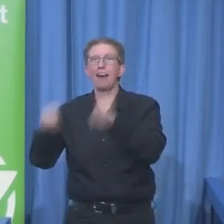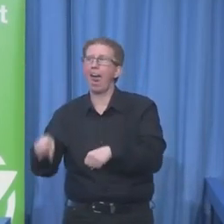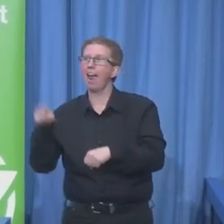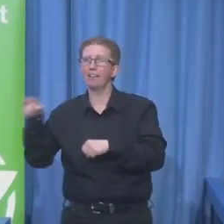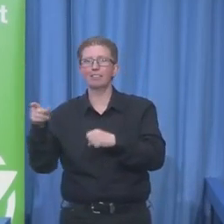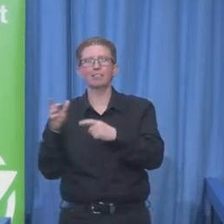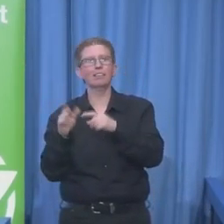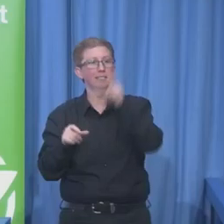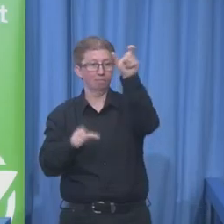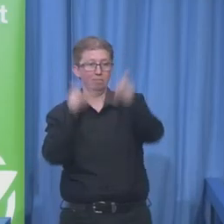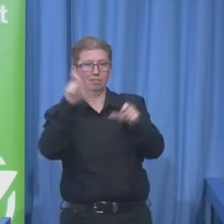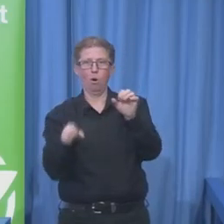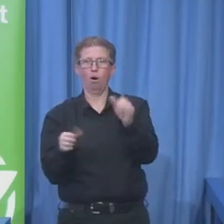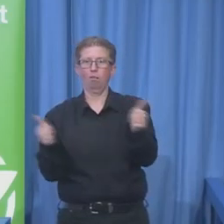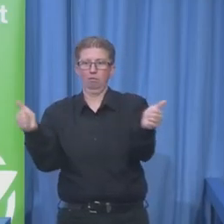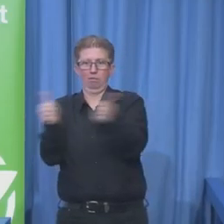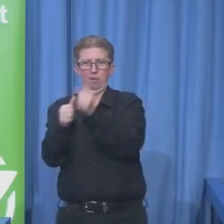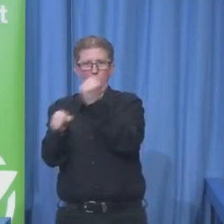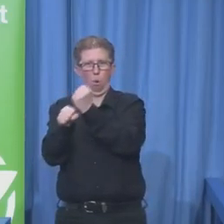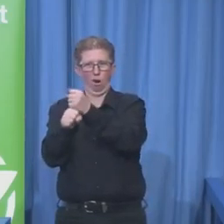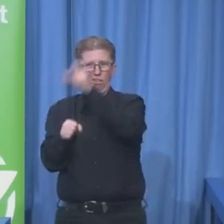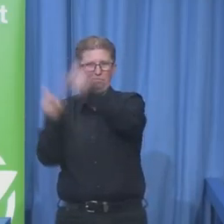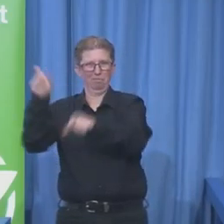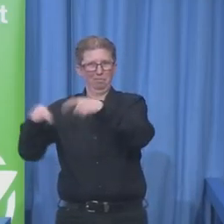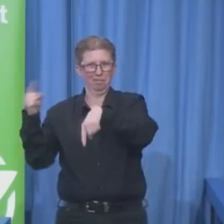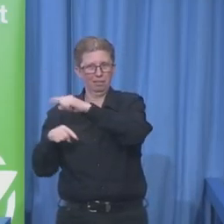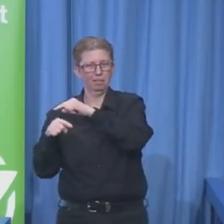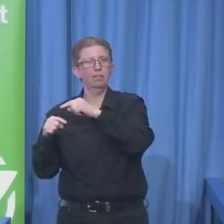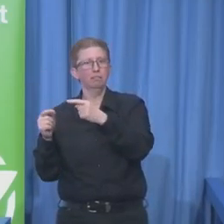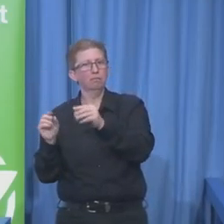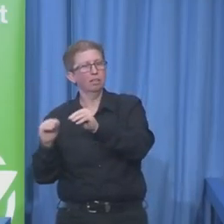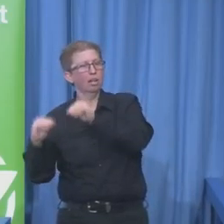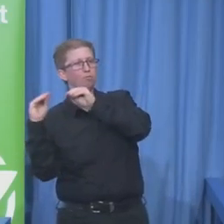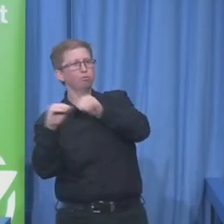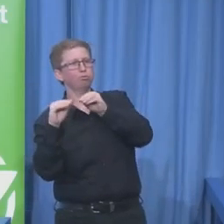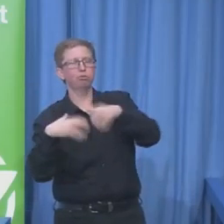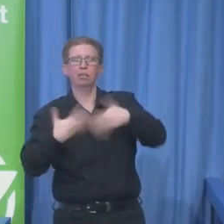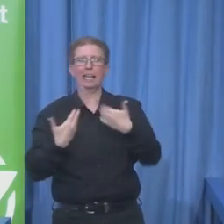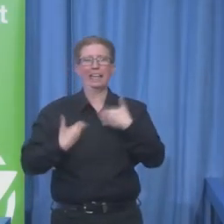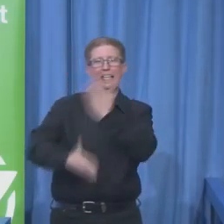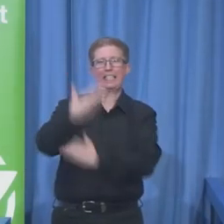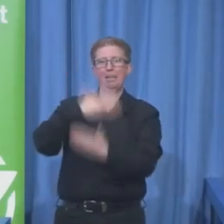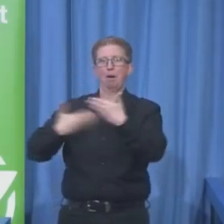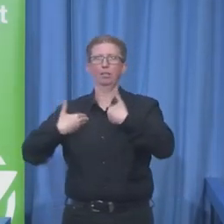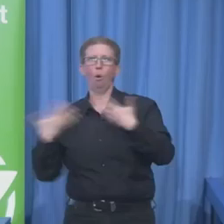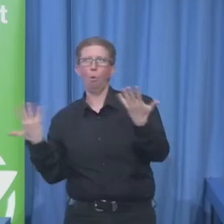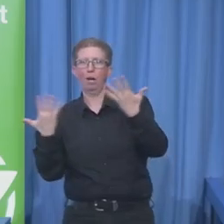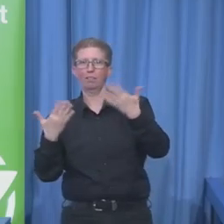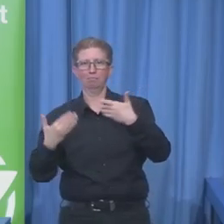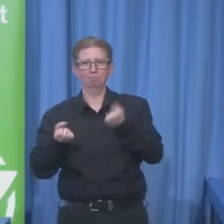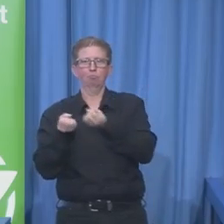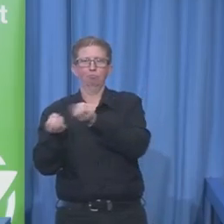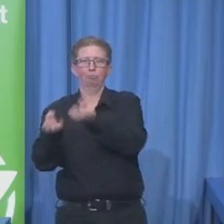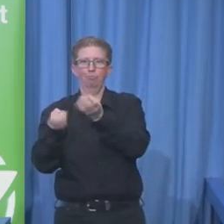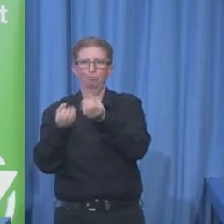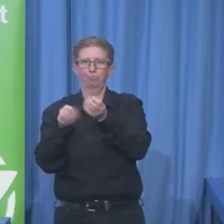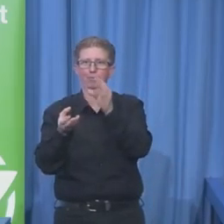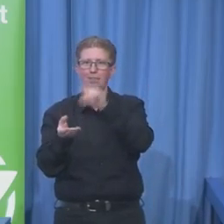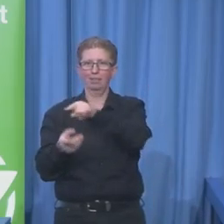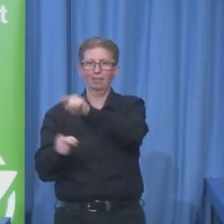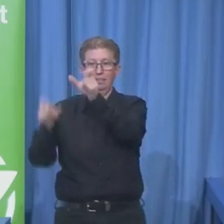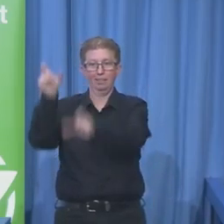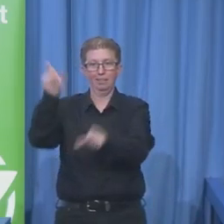very happy and proud because she always wanted to work in a company and so finally was able to achieve this important personal